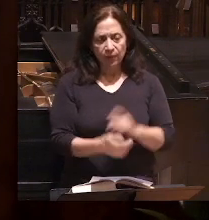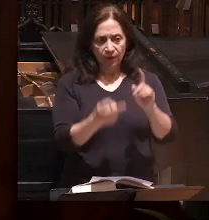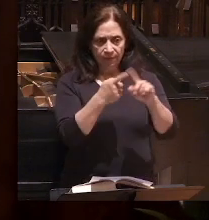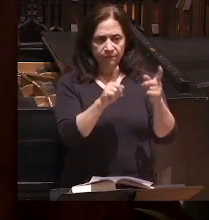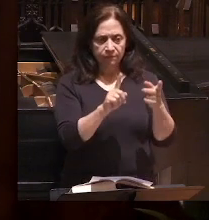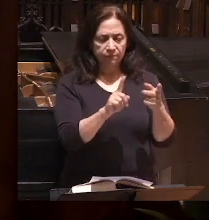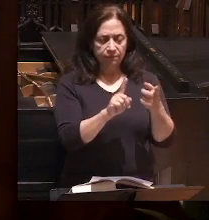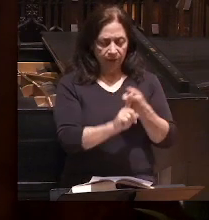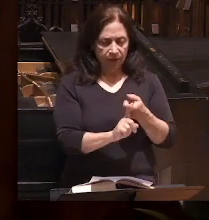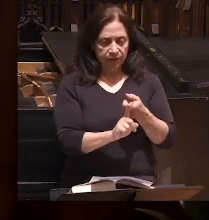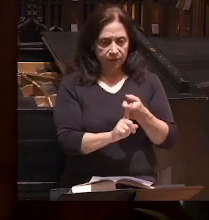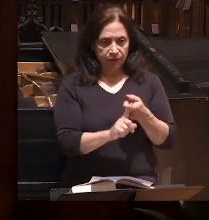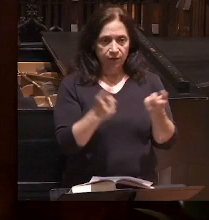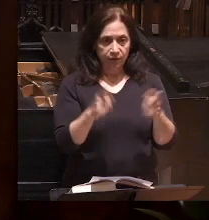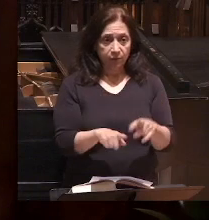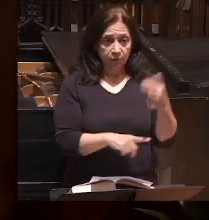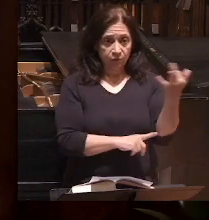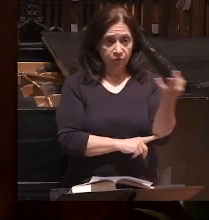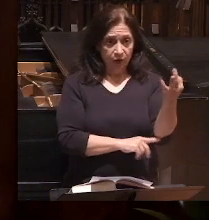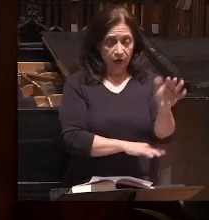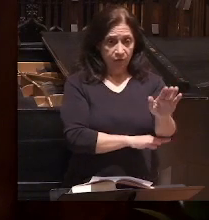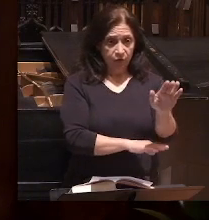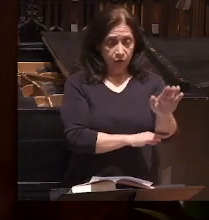on Friday afternoon,